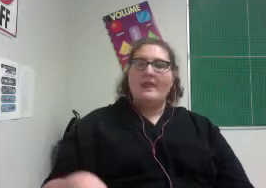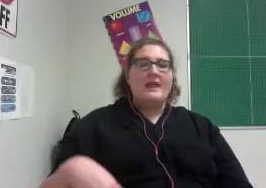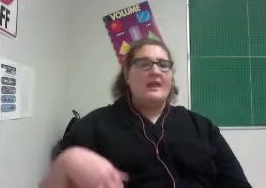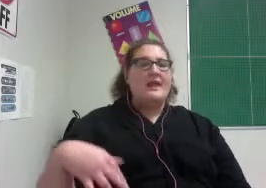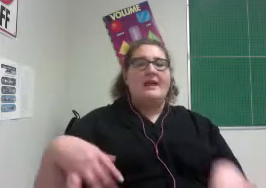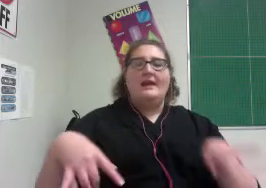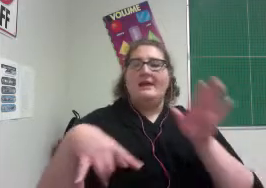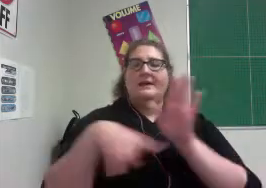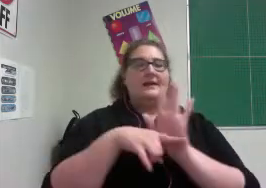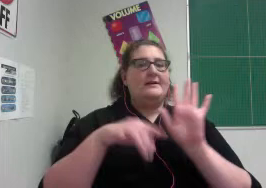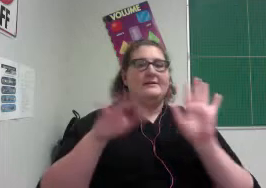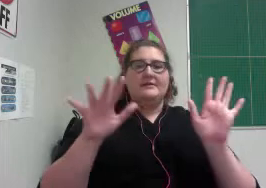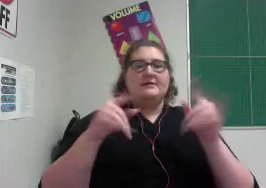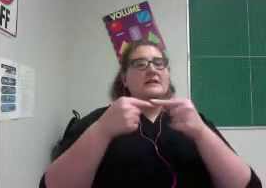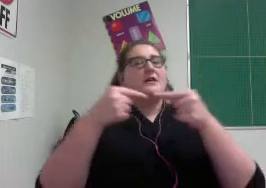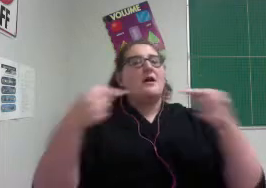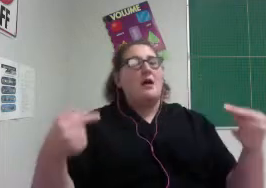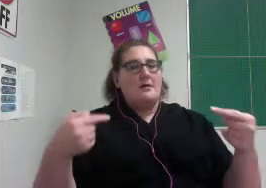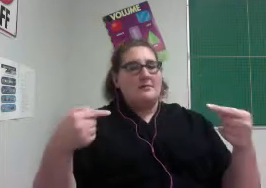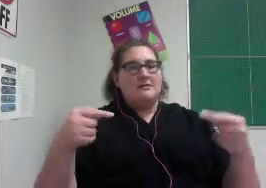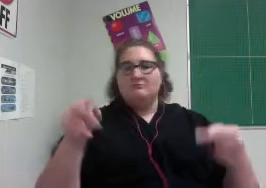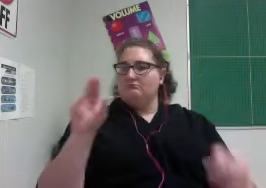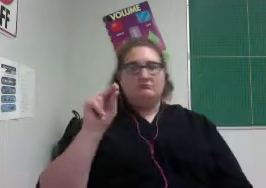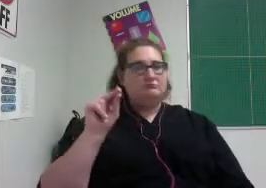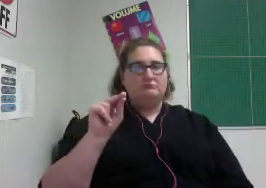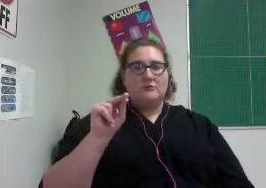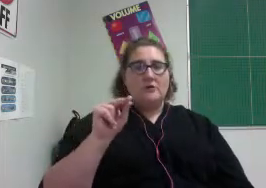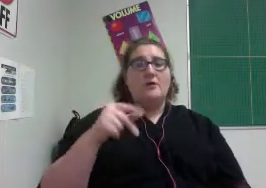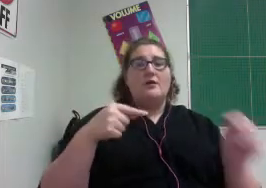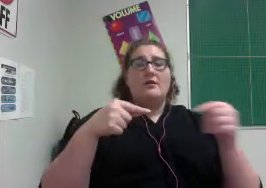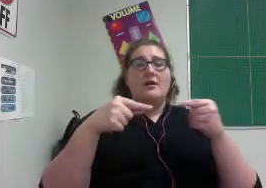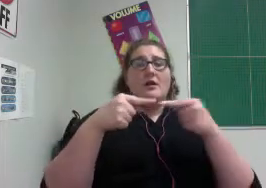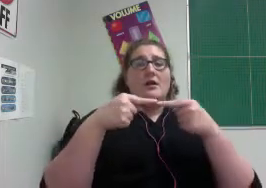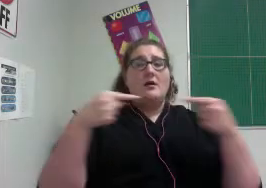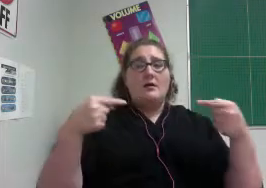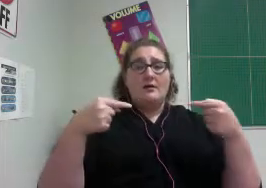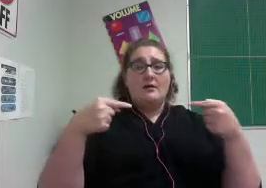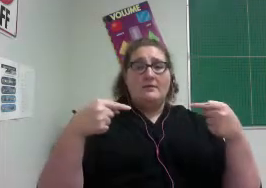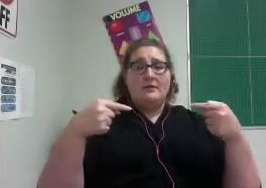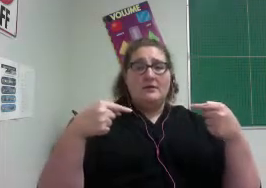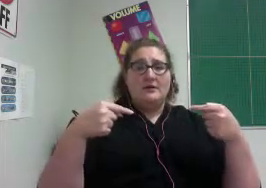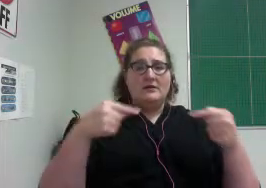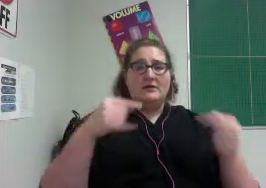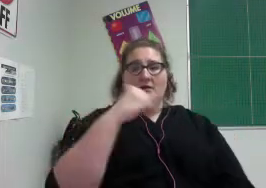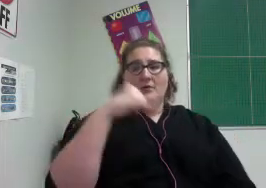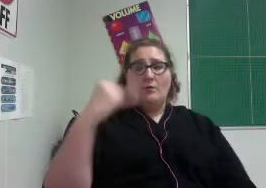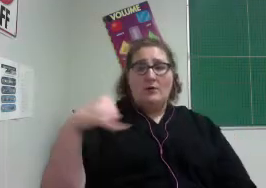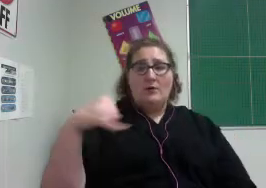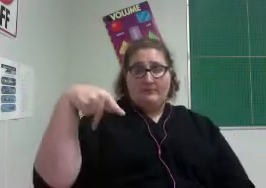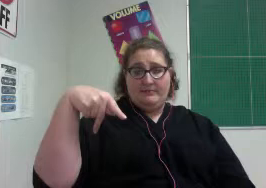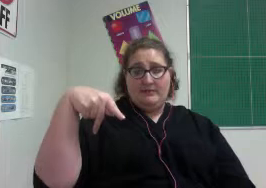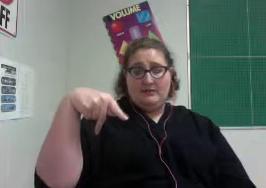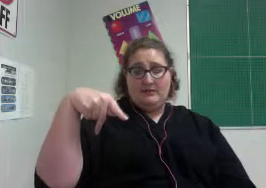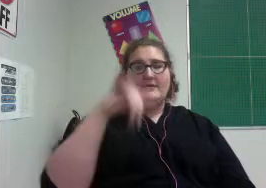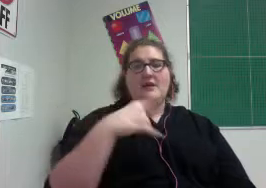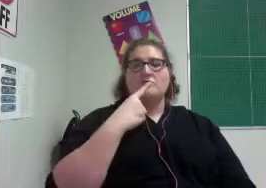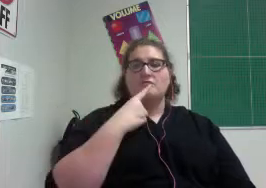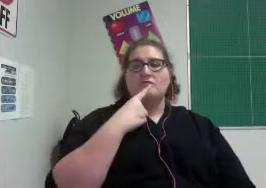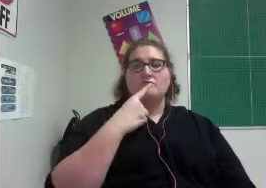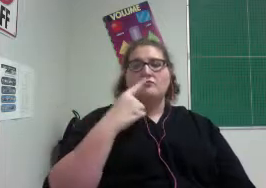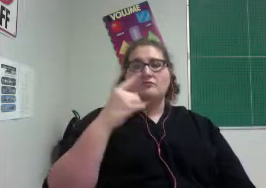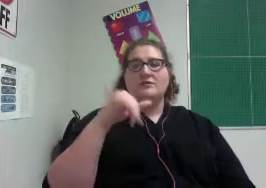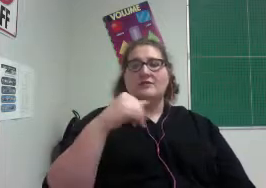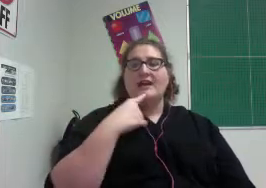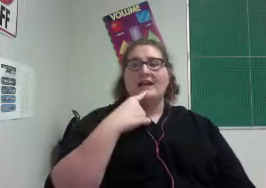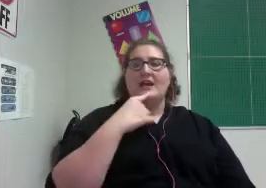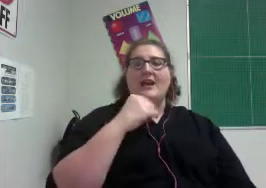A negation of a statement P is the opposite of the statement. The symbol, looks like a squiggly P, is